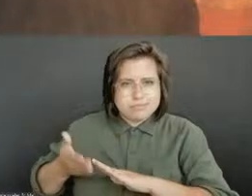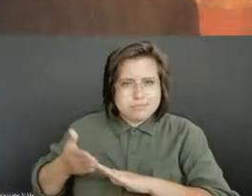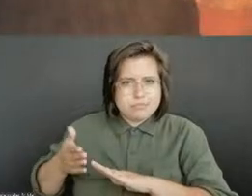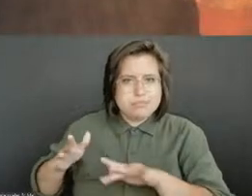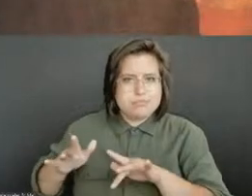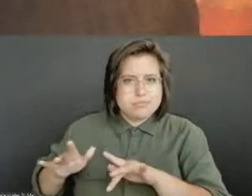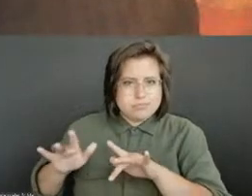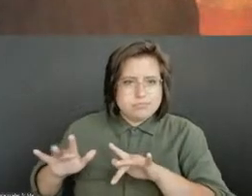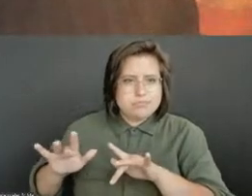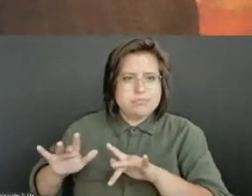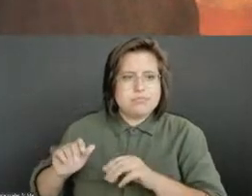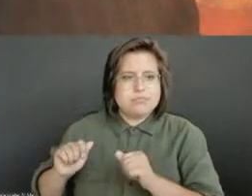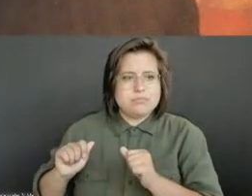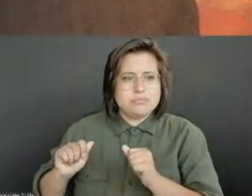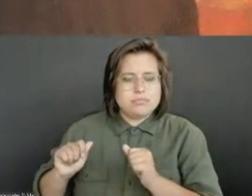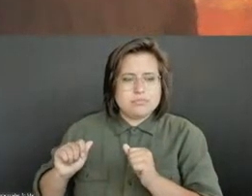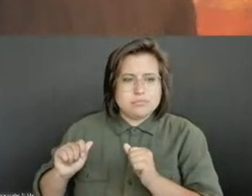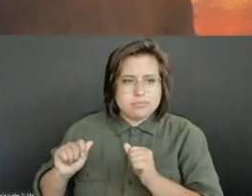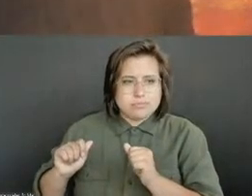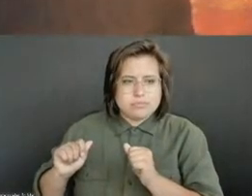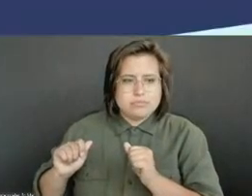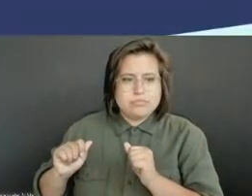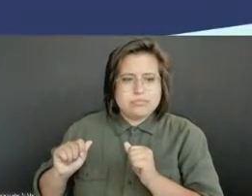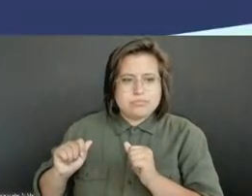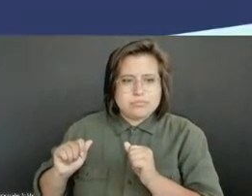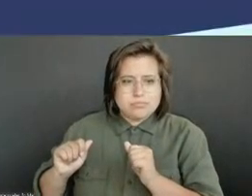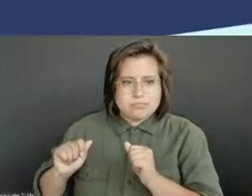William Templeton. So I see you online. And I